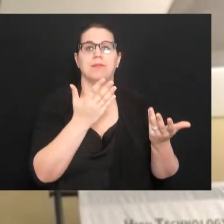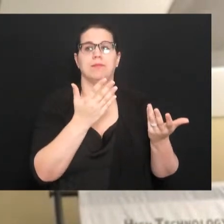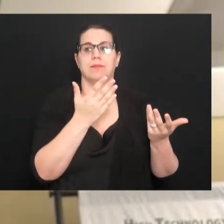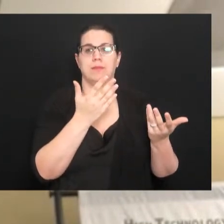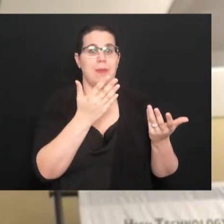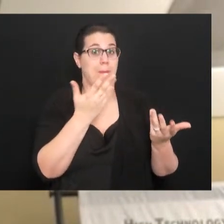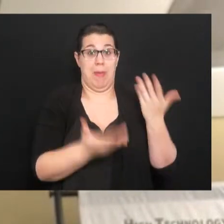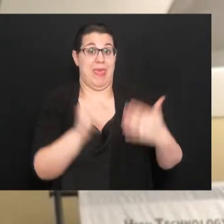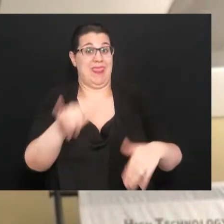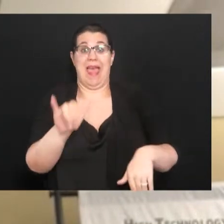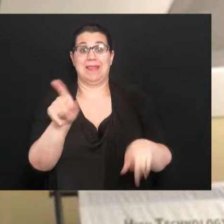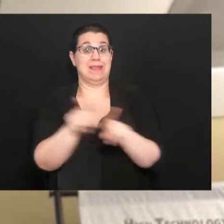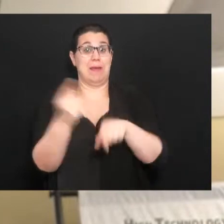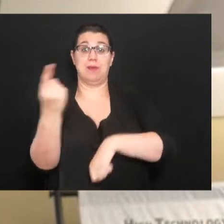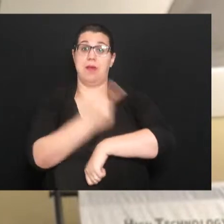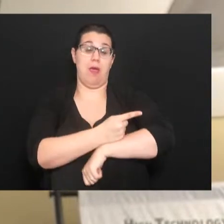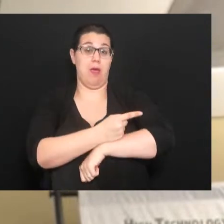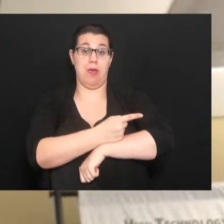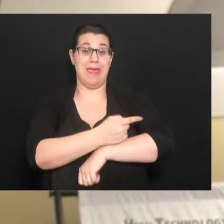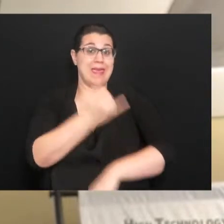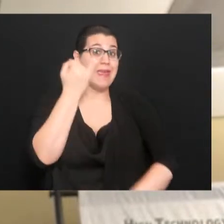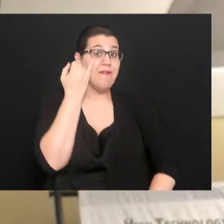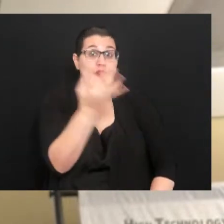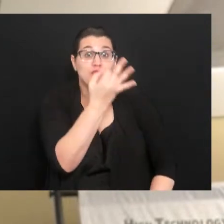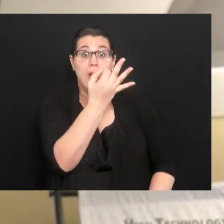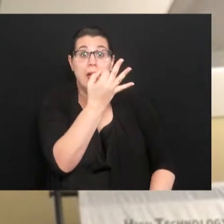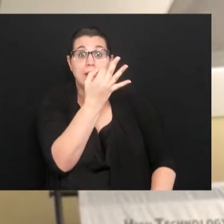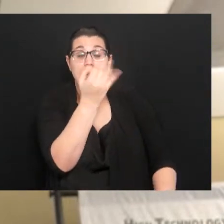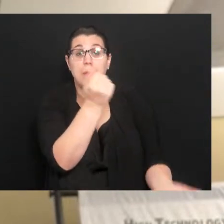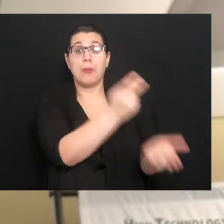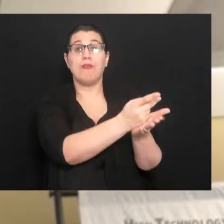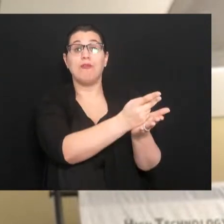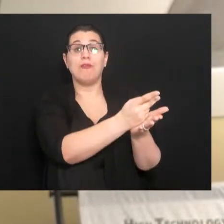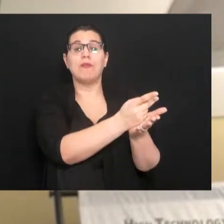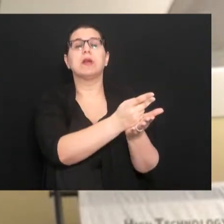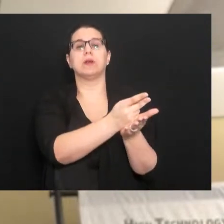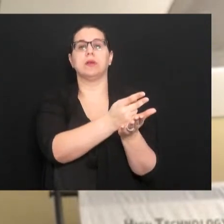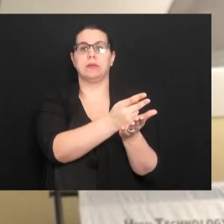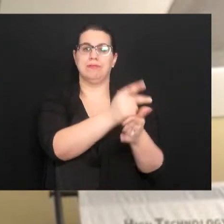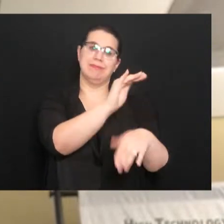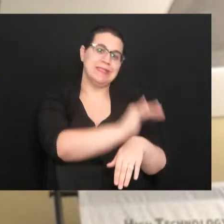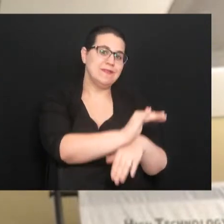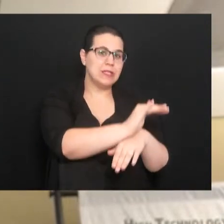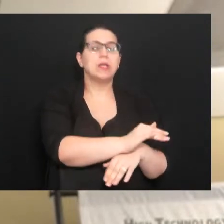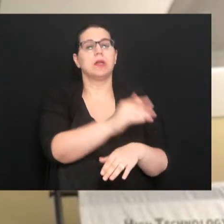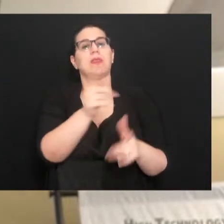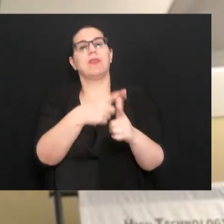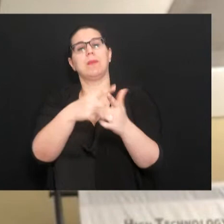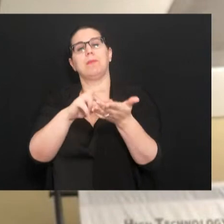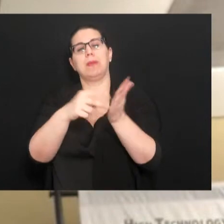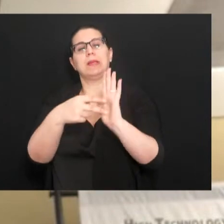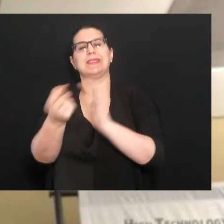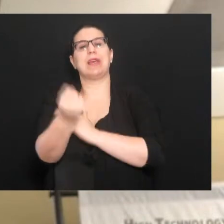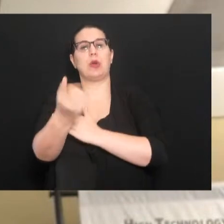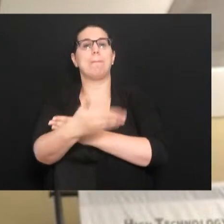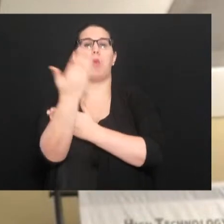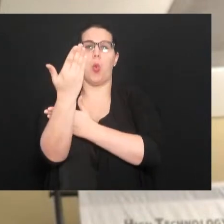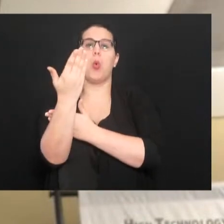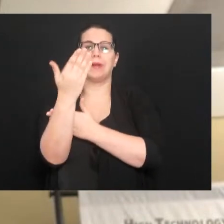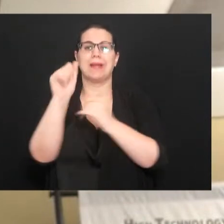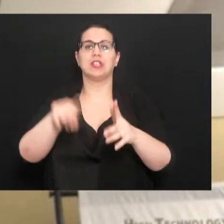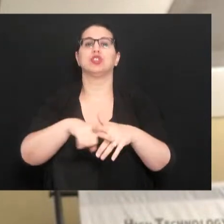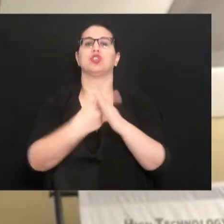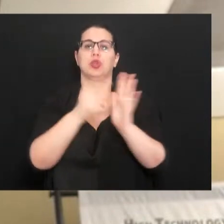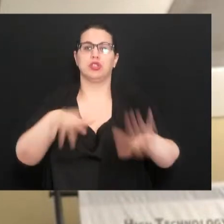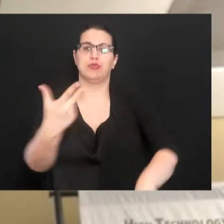that evening. But if it's approved Friday evening, Saturday morning, for sure, doses would start going in arms, but